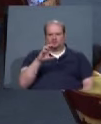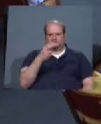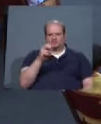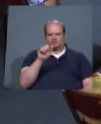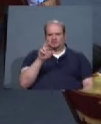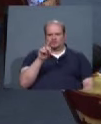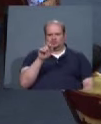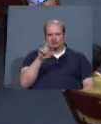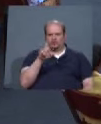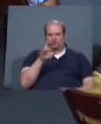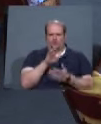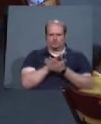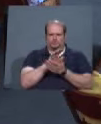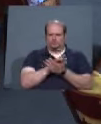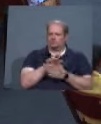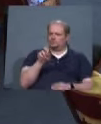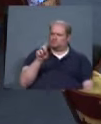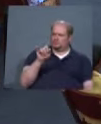Hendricks.